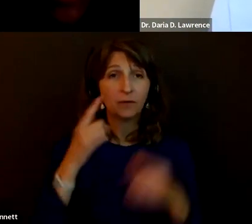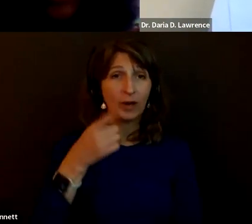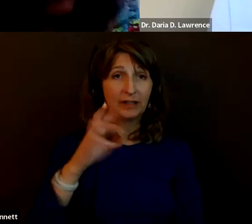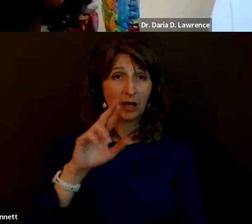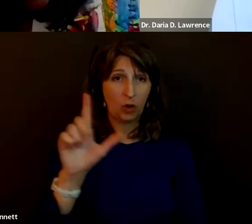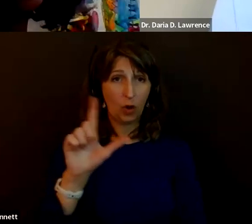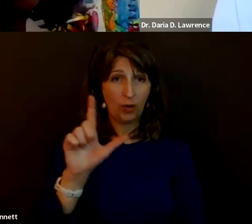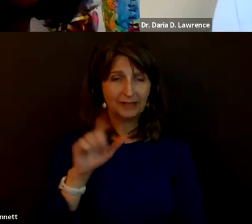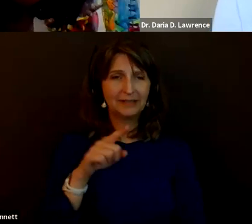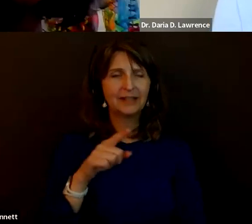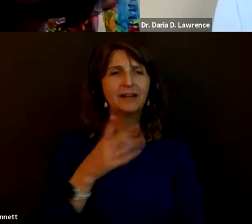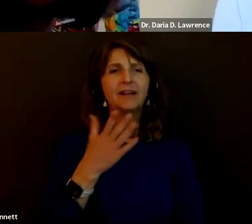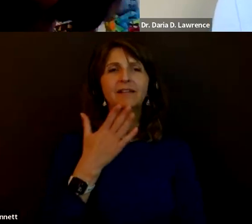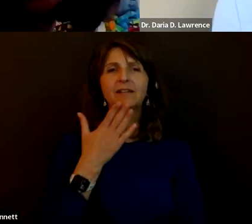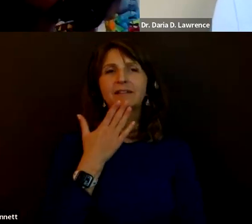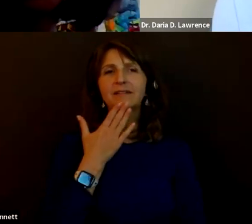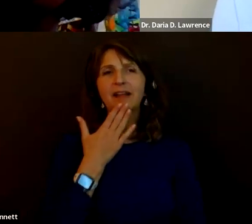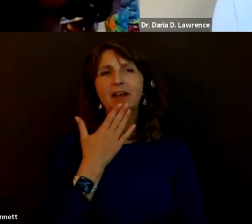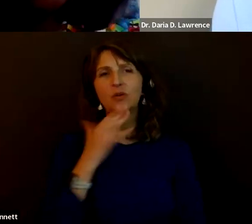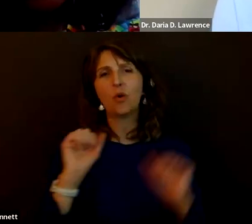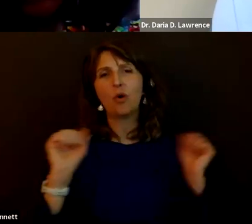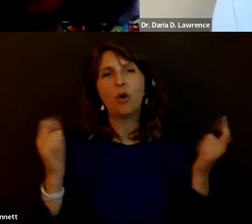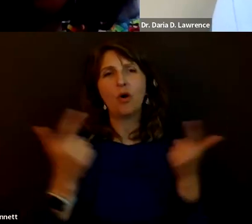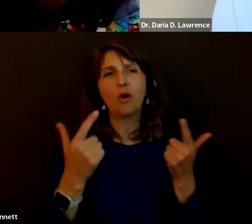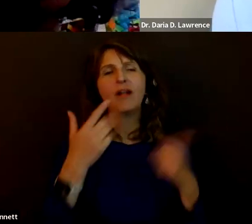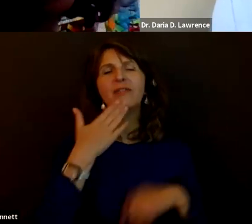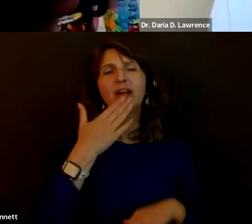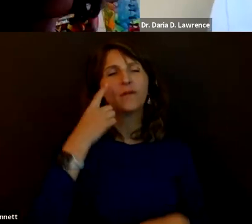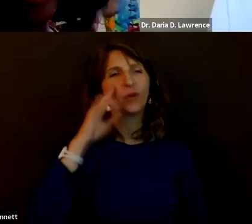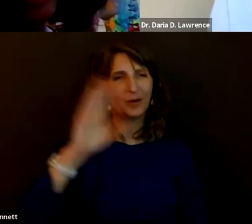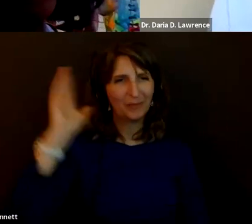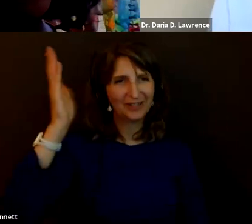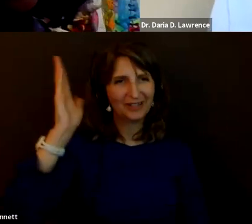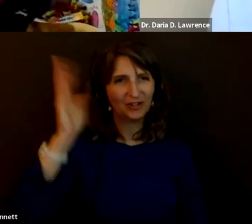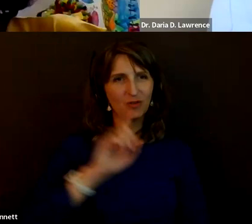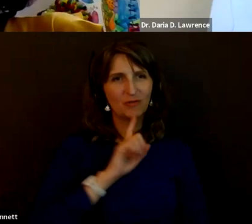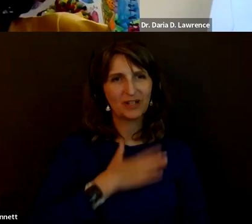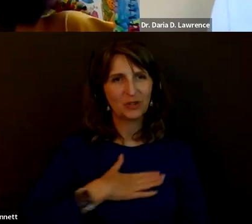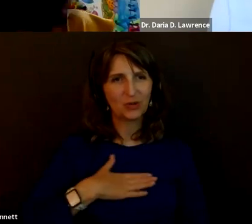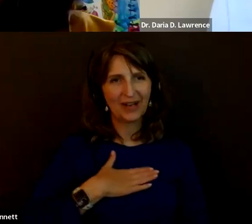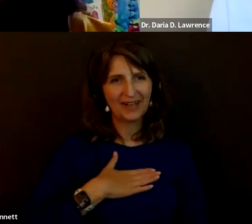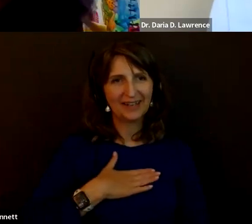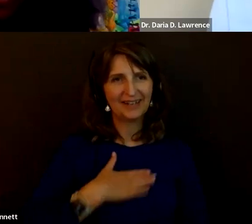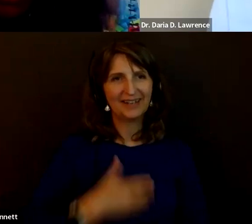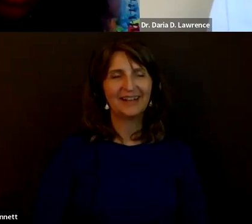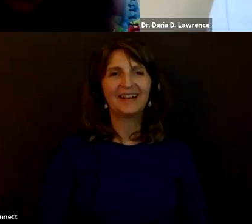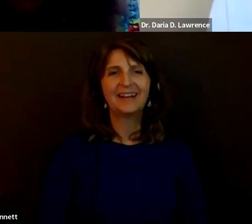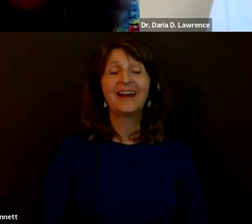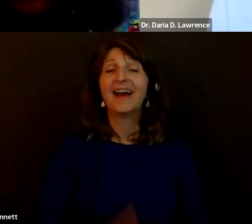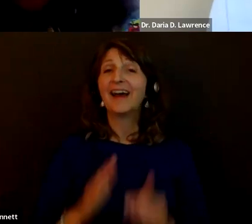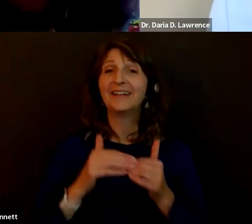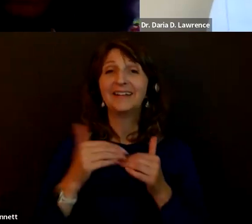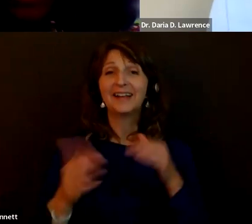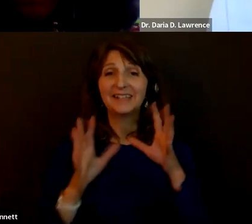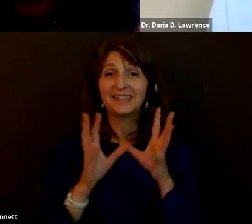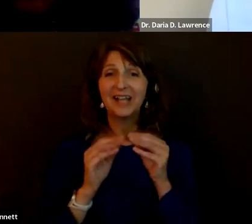Lawrence, we just once again want to thank you so much for your presentation. We really enjoyed it. And our next session will